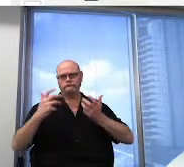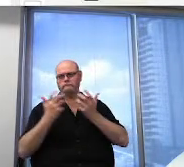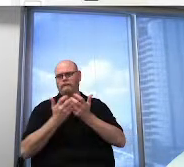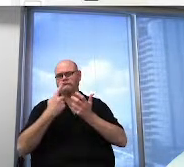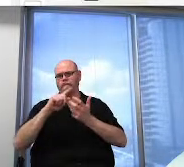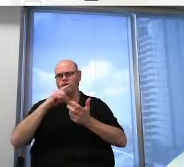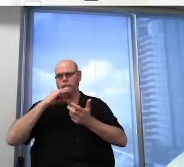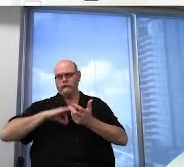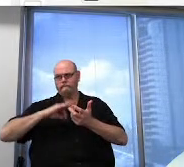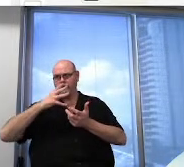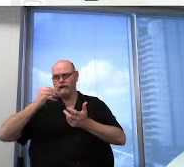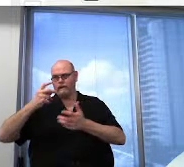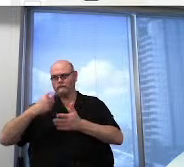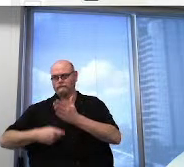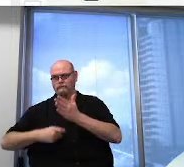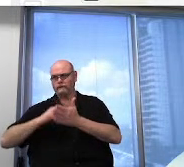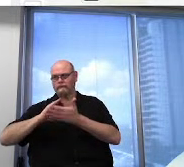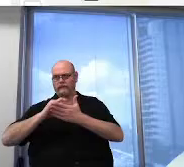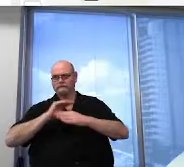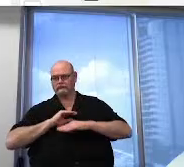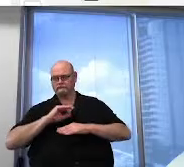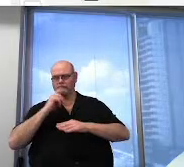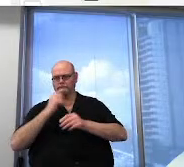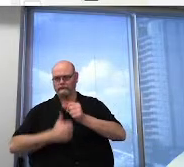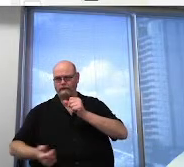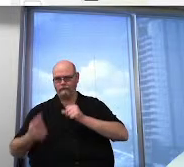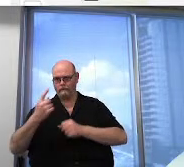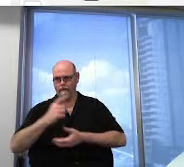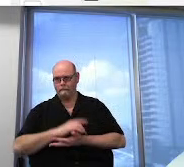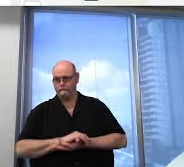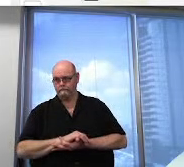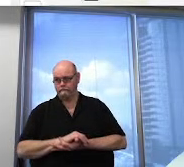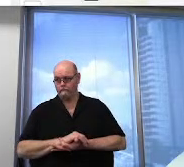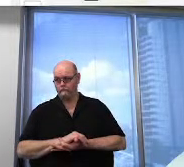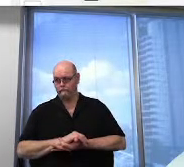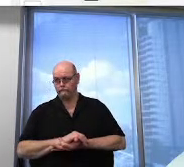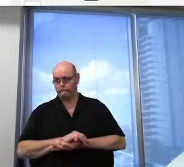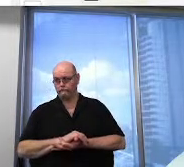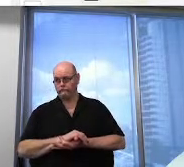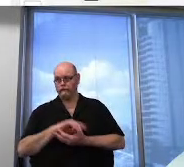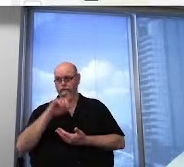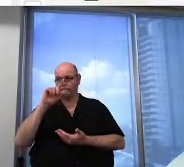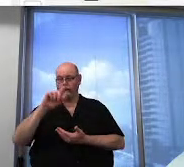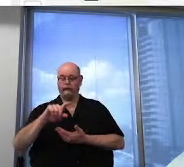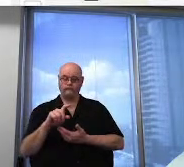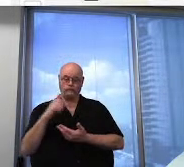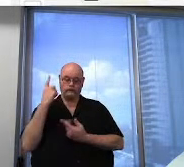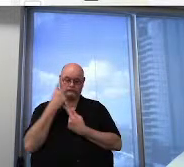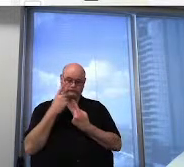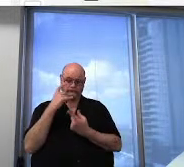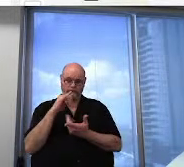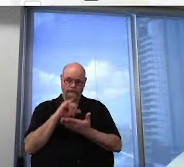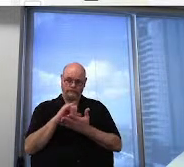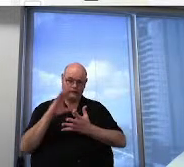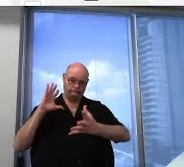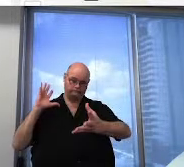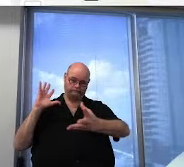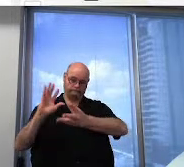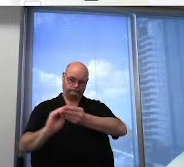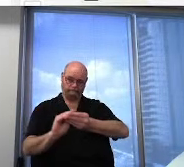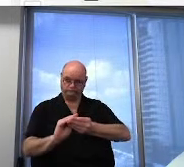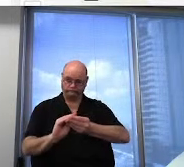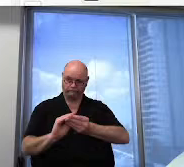matching of benefit to cost that is satisfying to everybody, that one has to look at it over